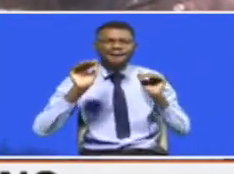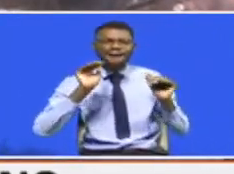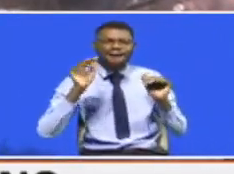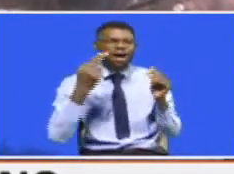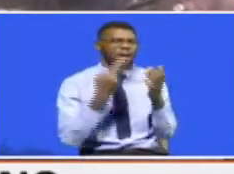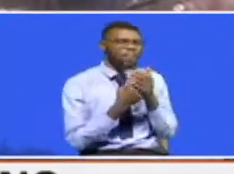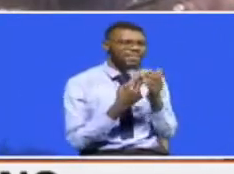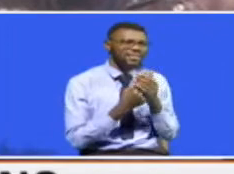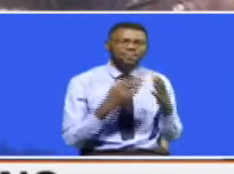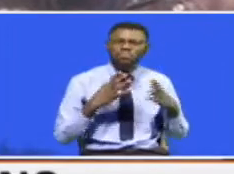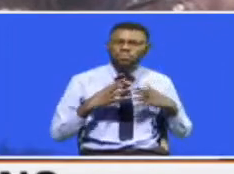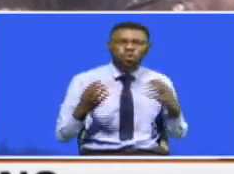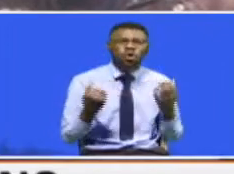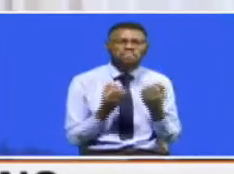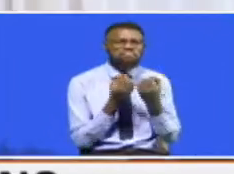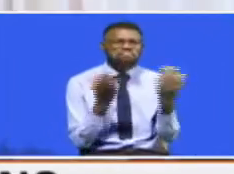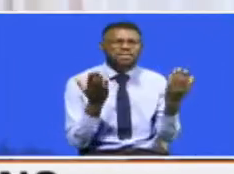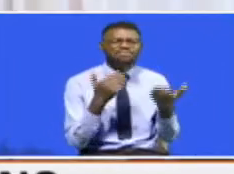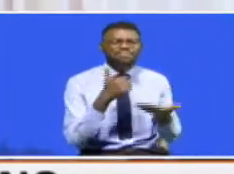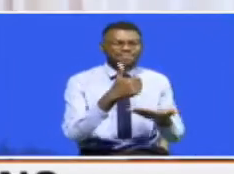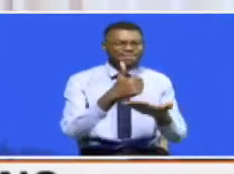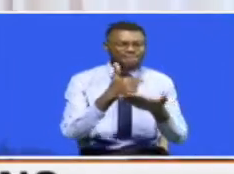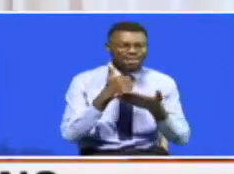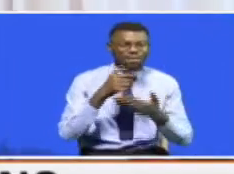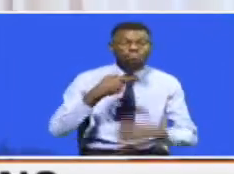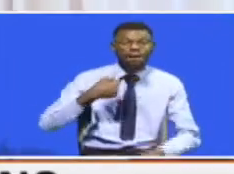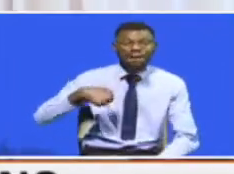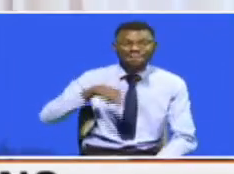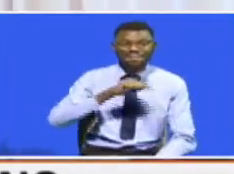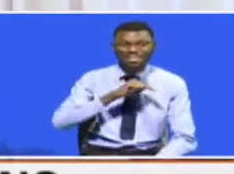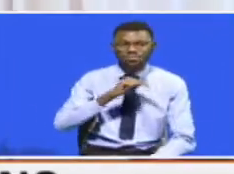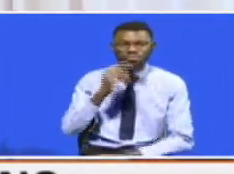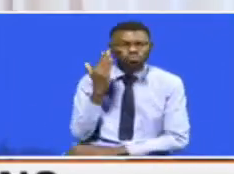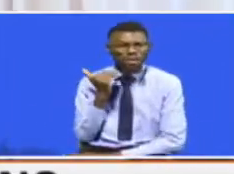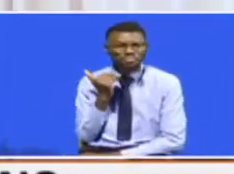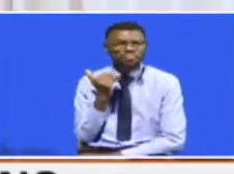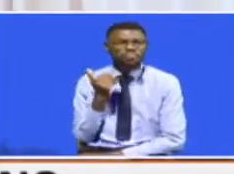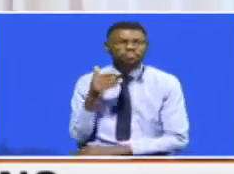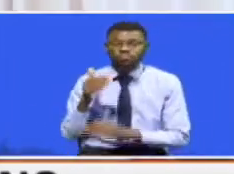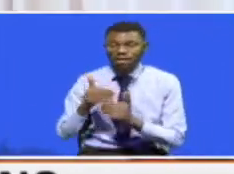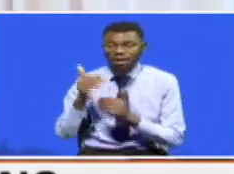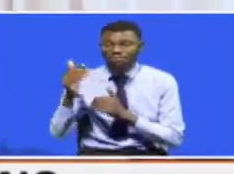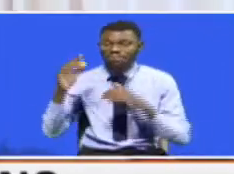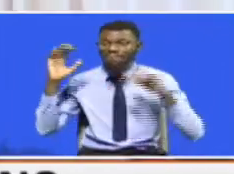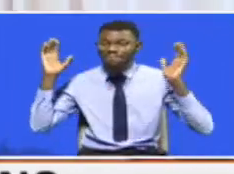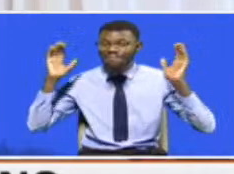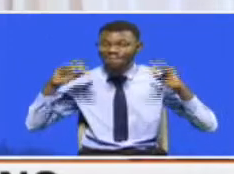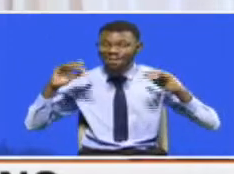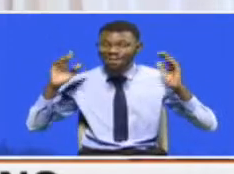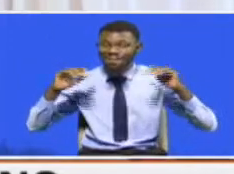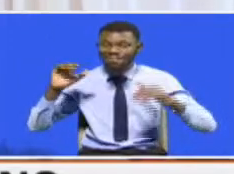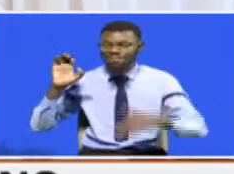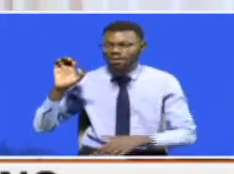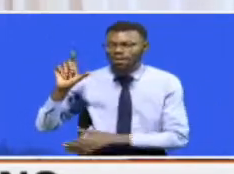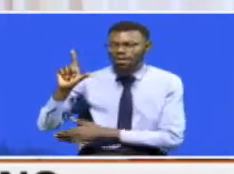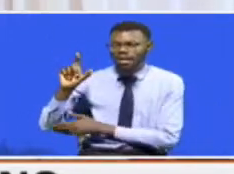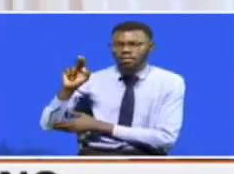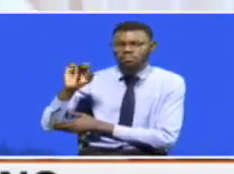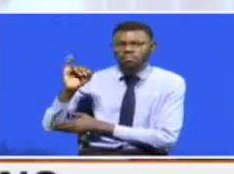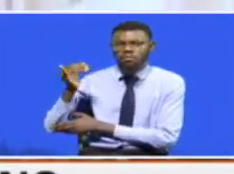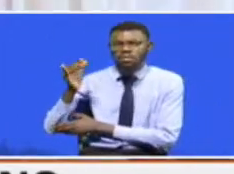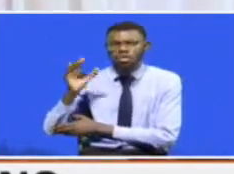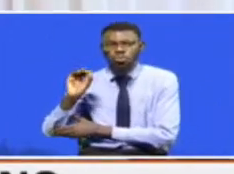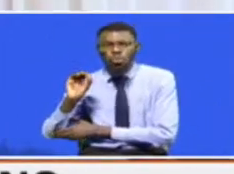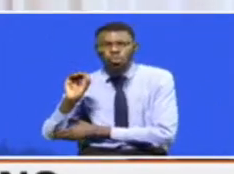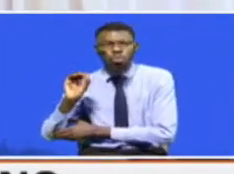people as possible to help us during this season, so that even after the El Nino, we don't come out and all we can do